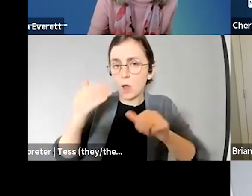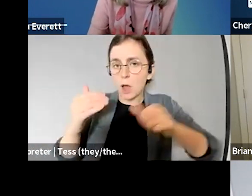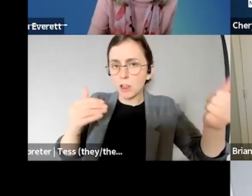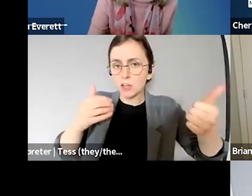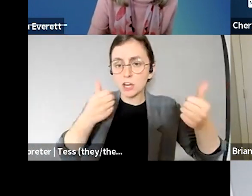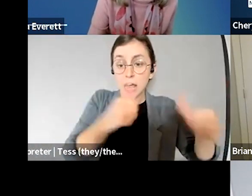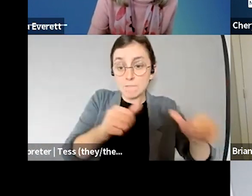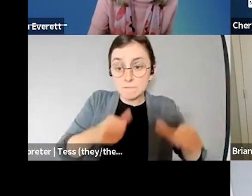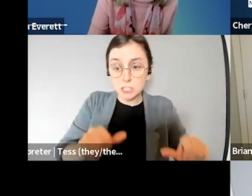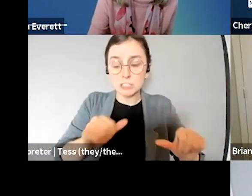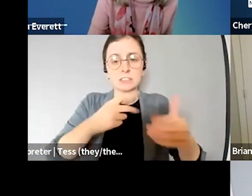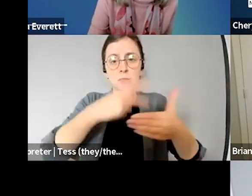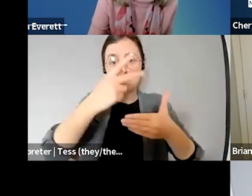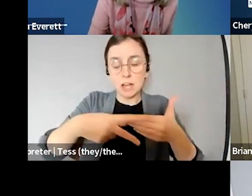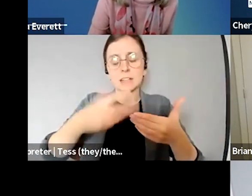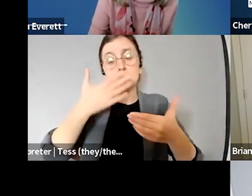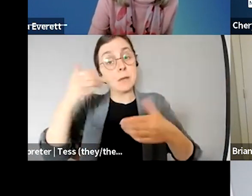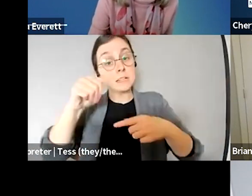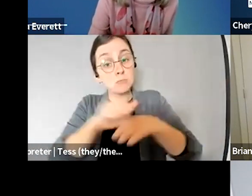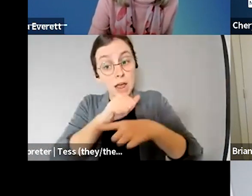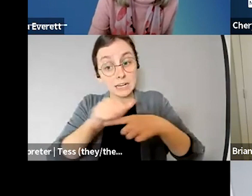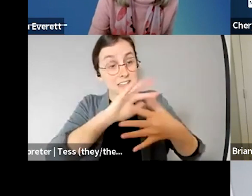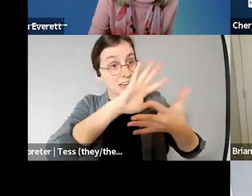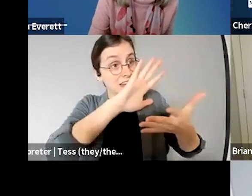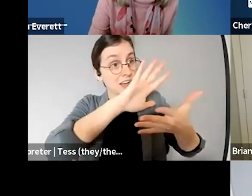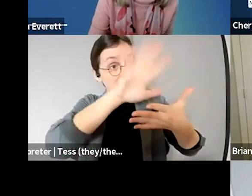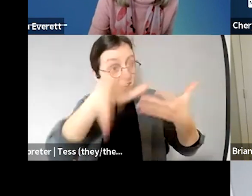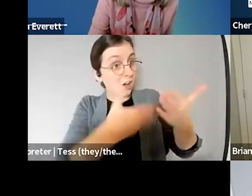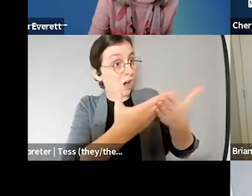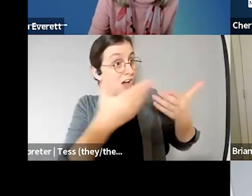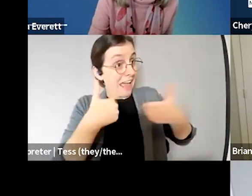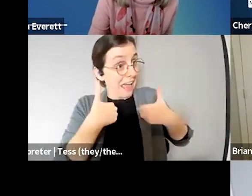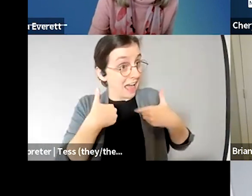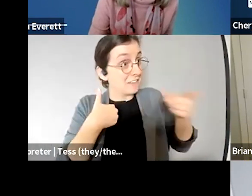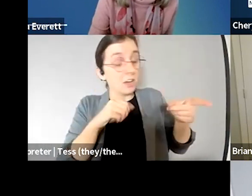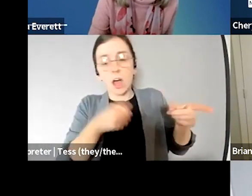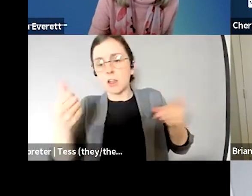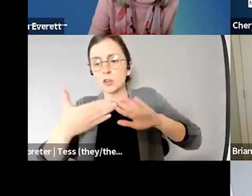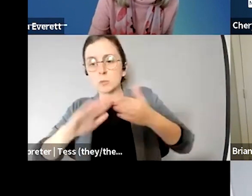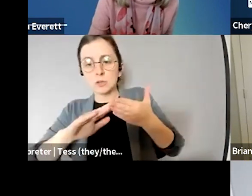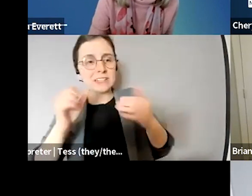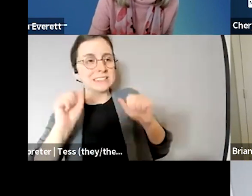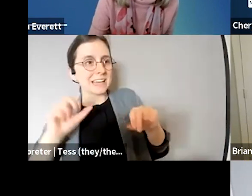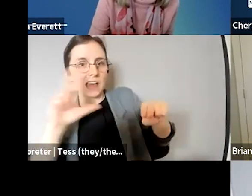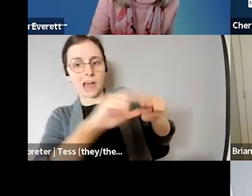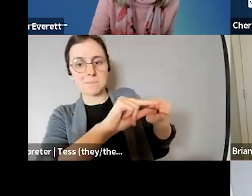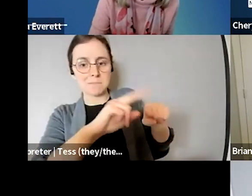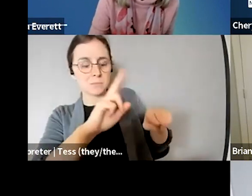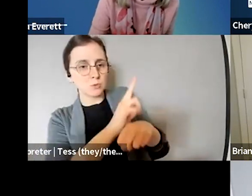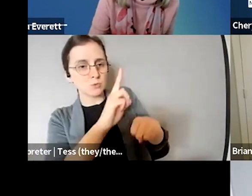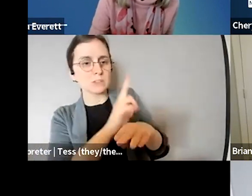best practices so that other communities can learn from them? I mean, how can we get community to practice,